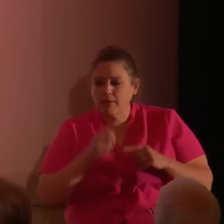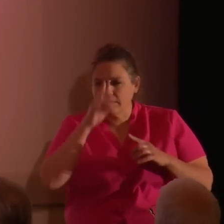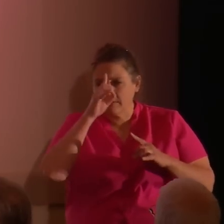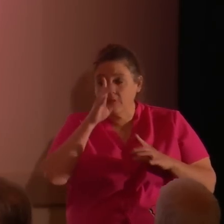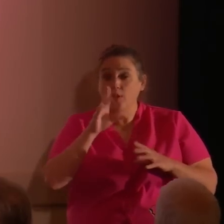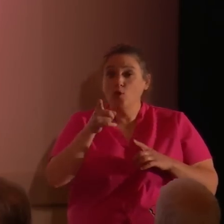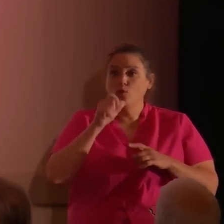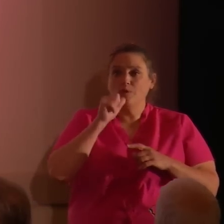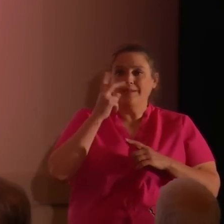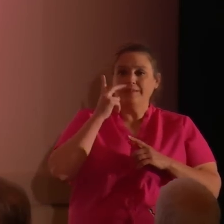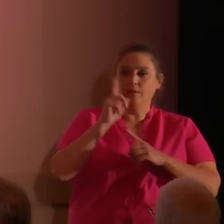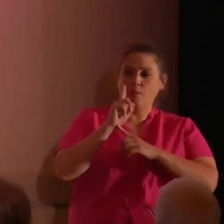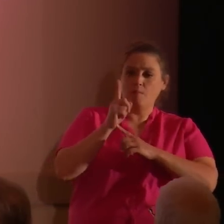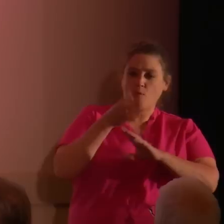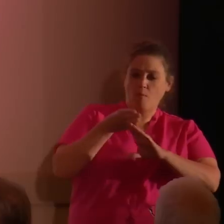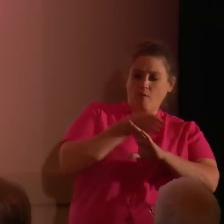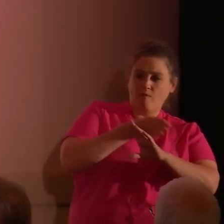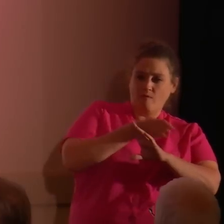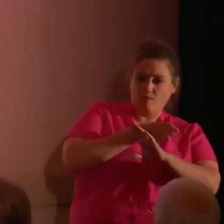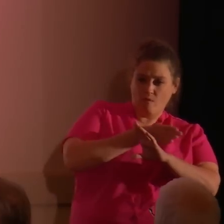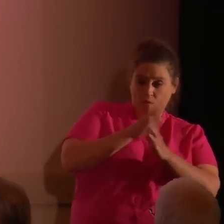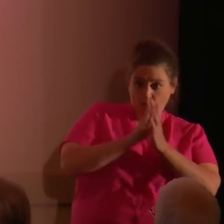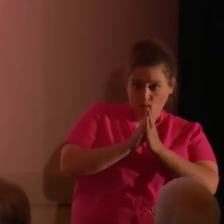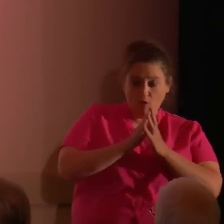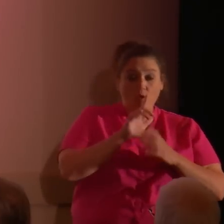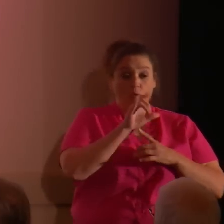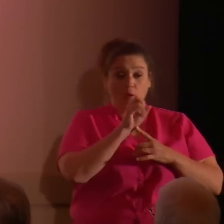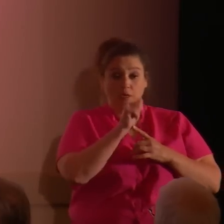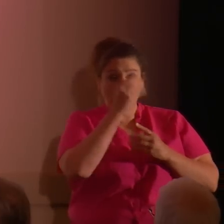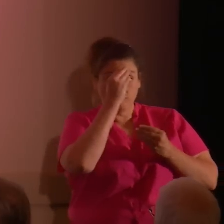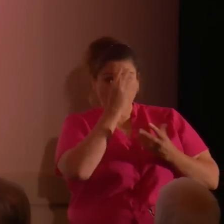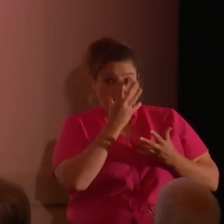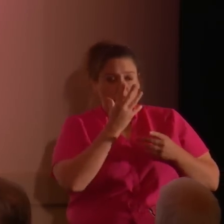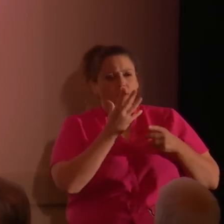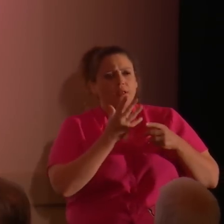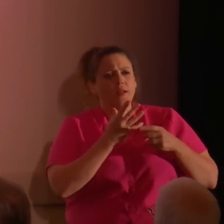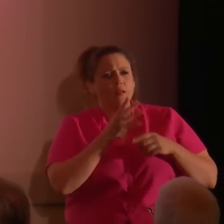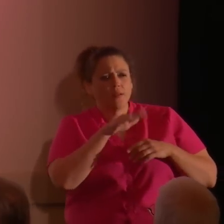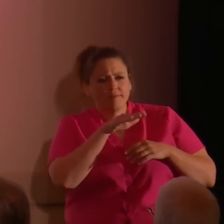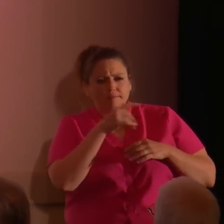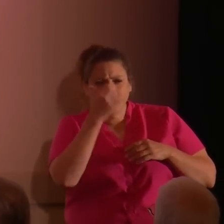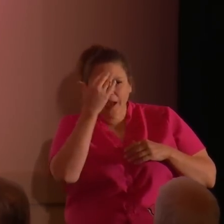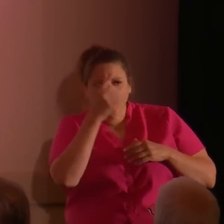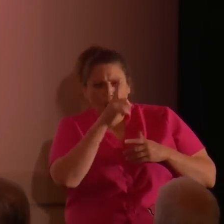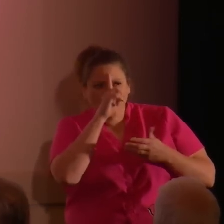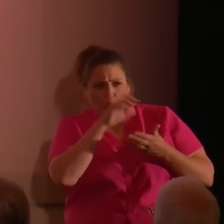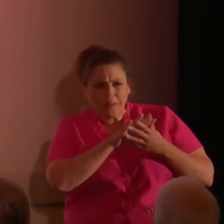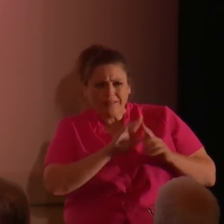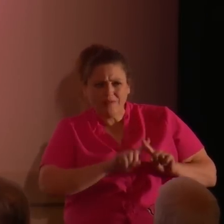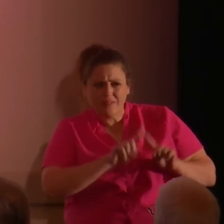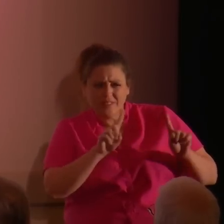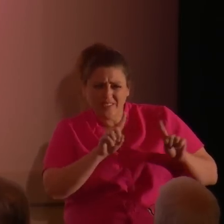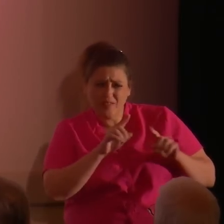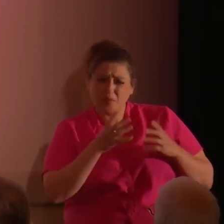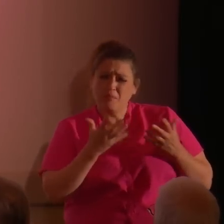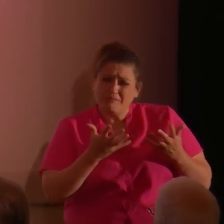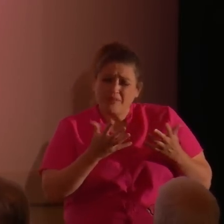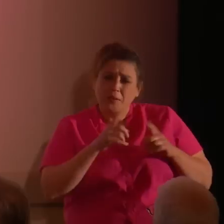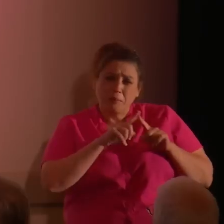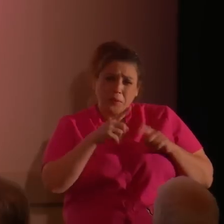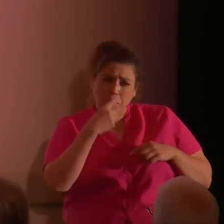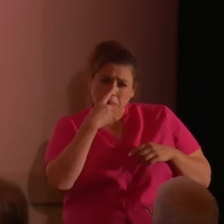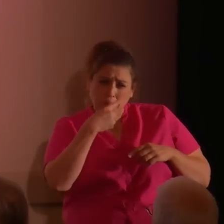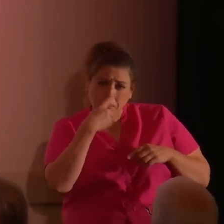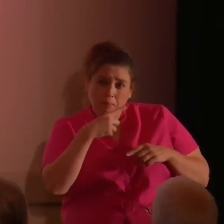before they started praying. When Lisa said to me, Denise, I know you have a different belief, but would it be okay for